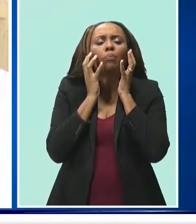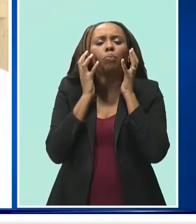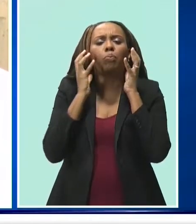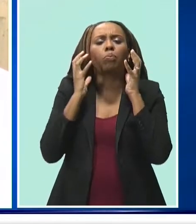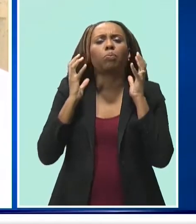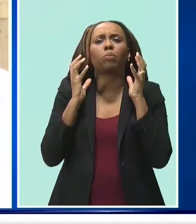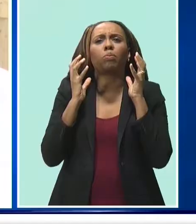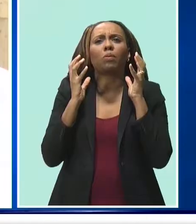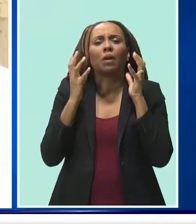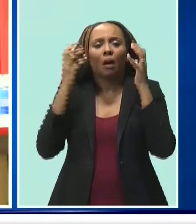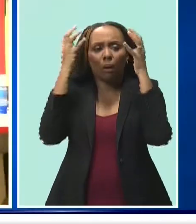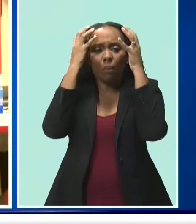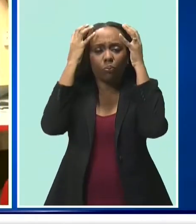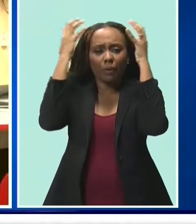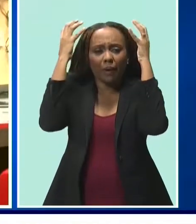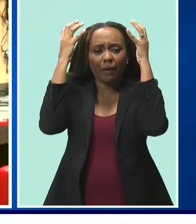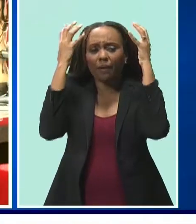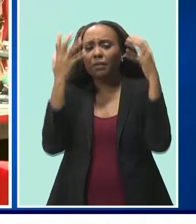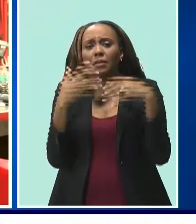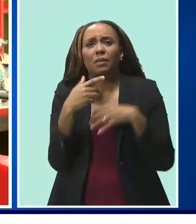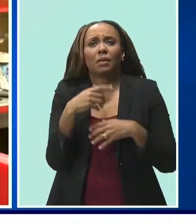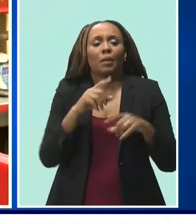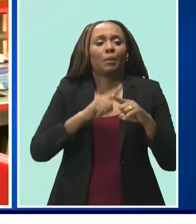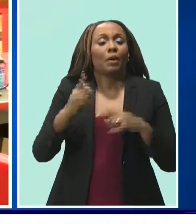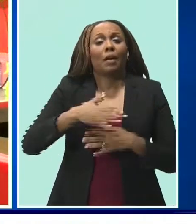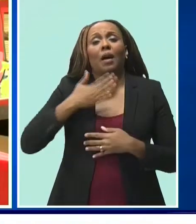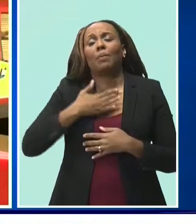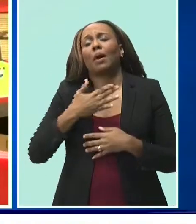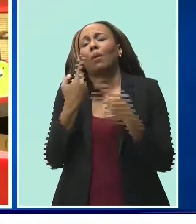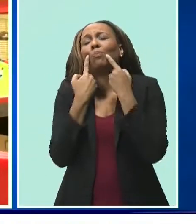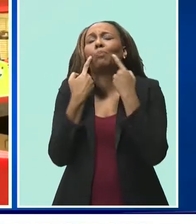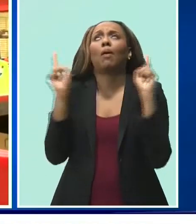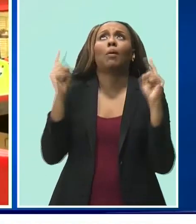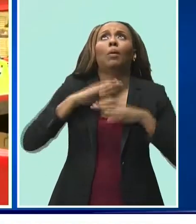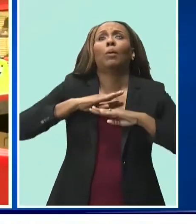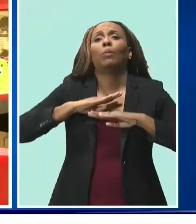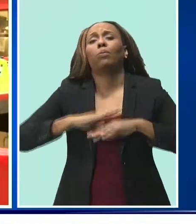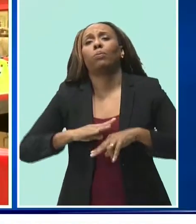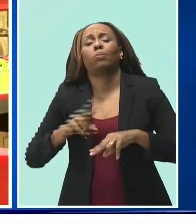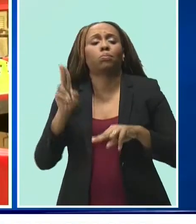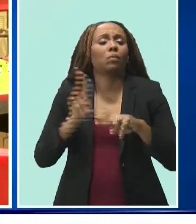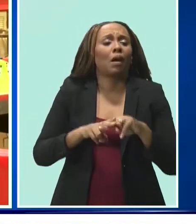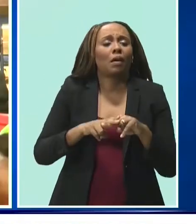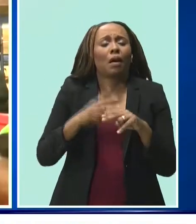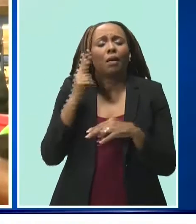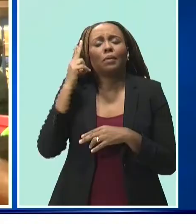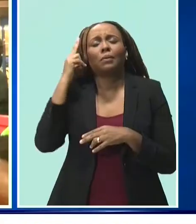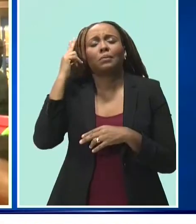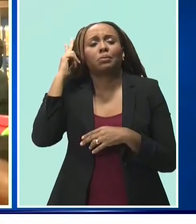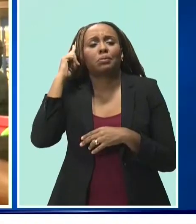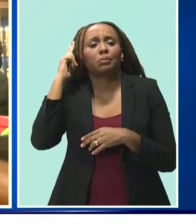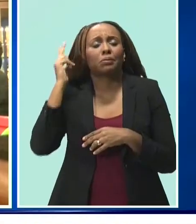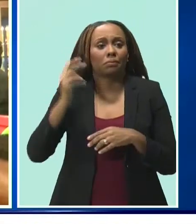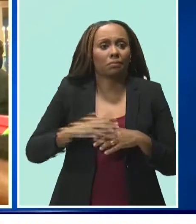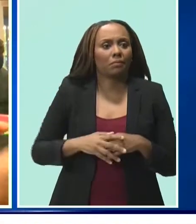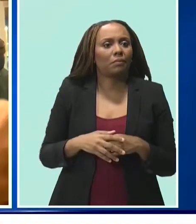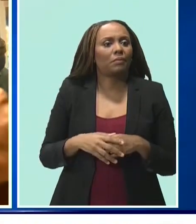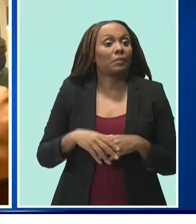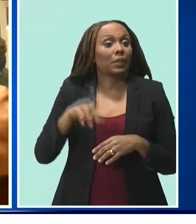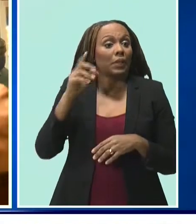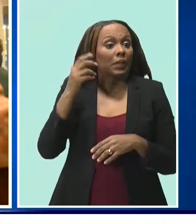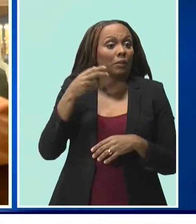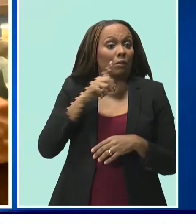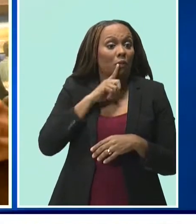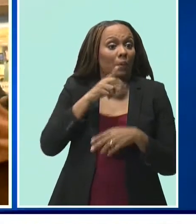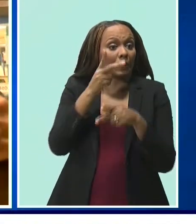the last couple of months and you're happy to get back in the chair, please listen carefully. These are some of the things you should see at your